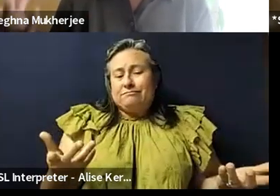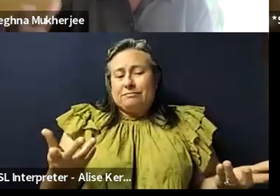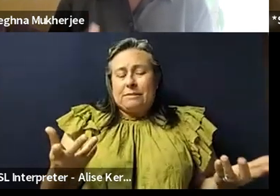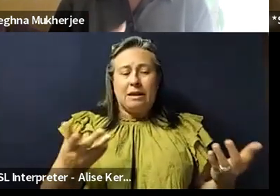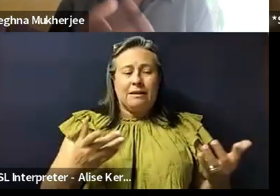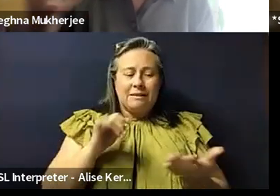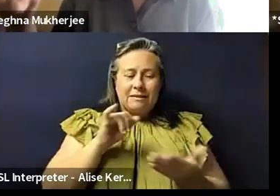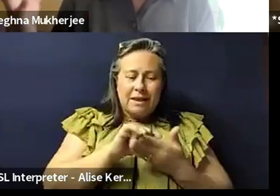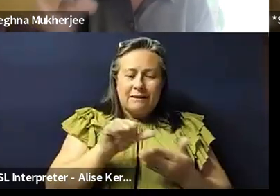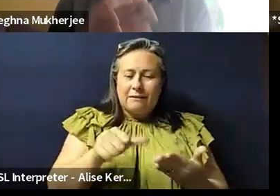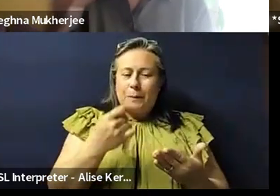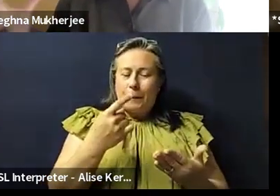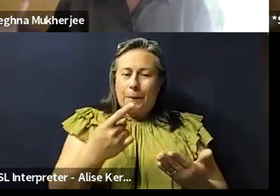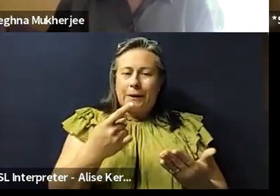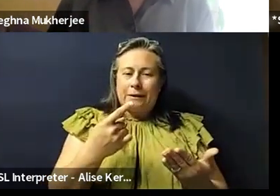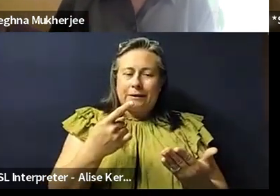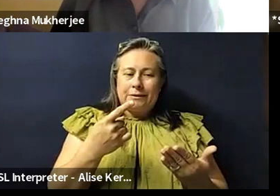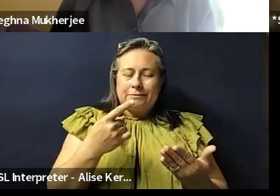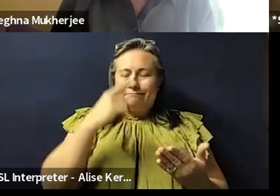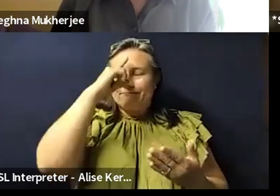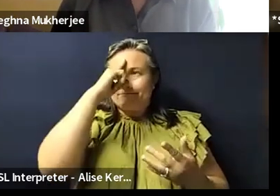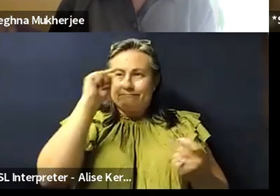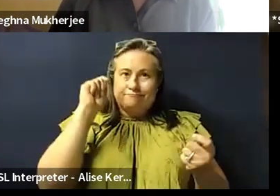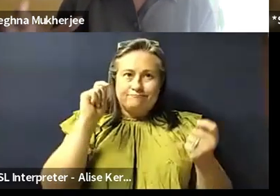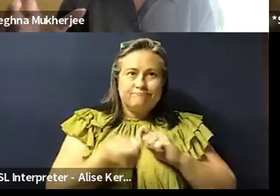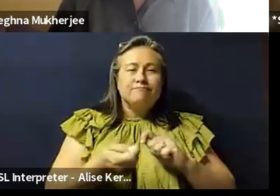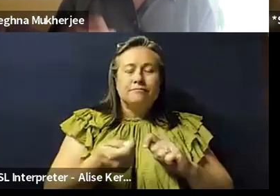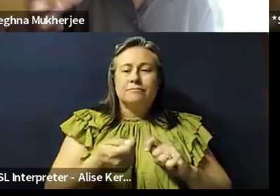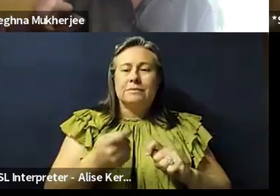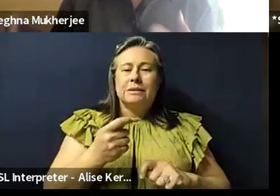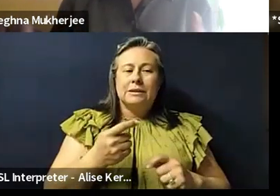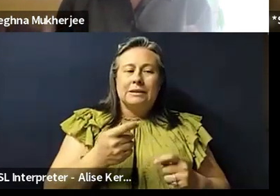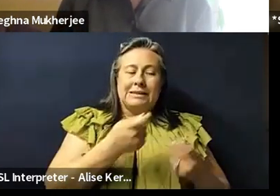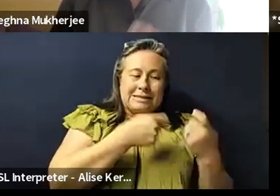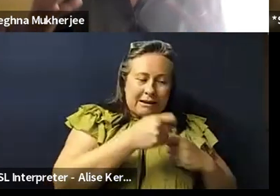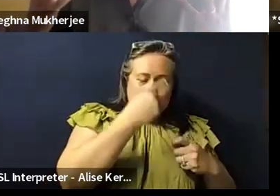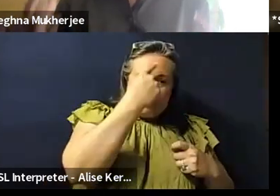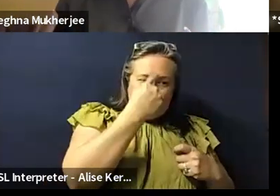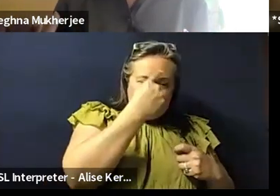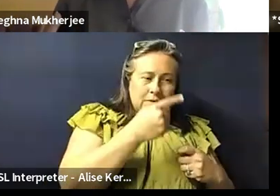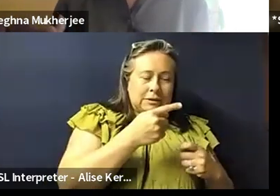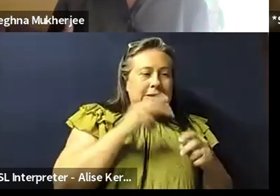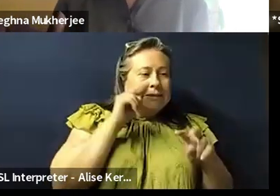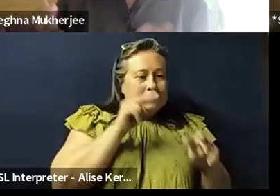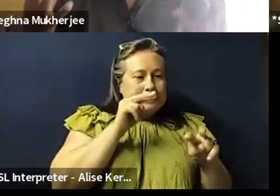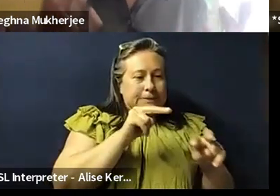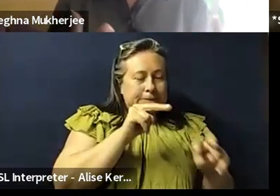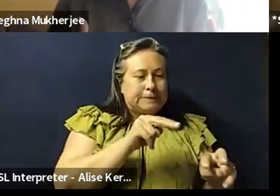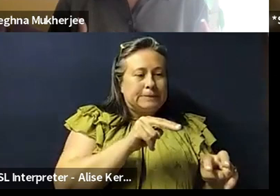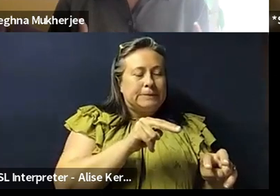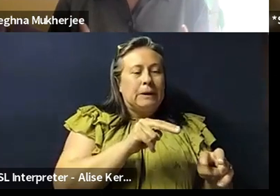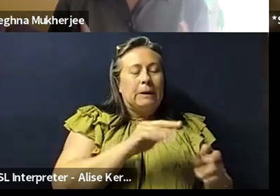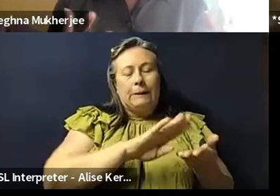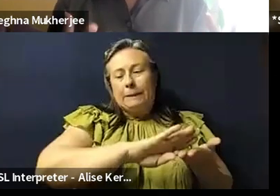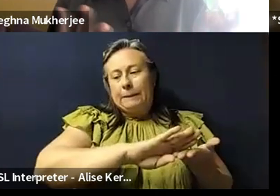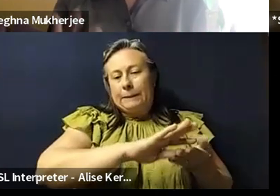also another kind of like paradigm shift in thinking, right? Like thinking, moving from seeing supports as just